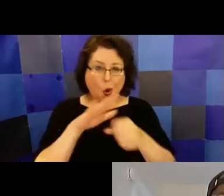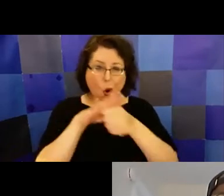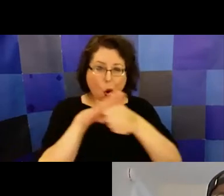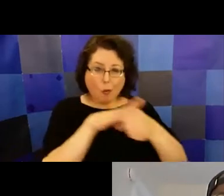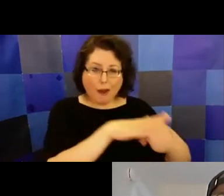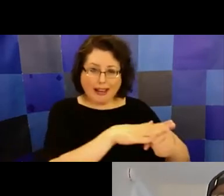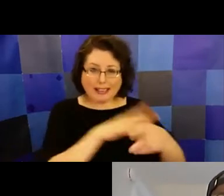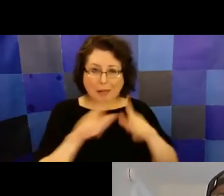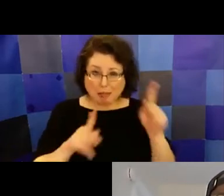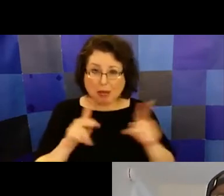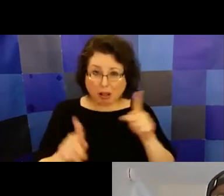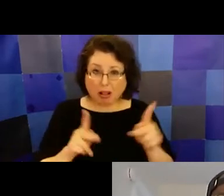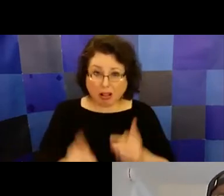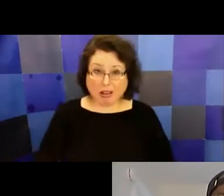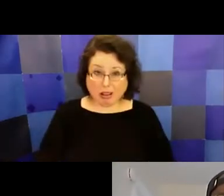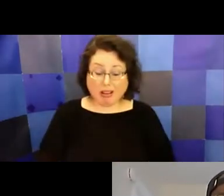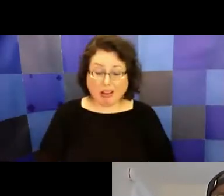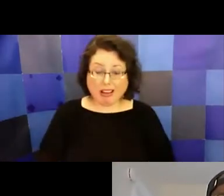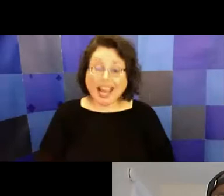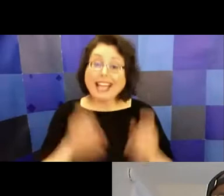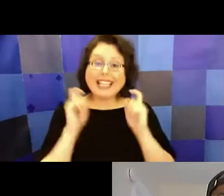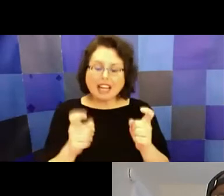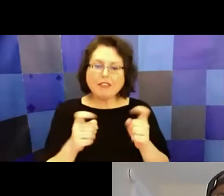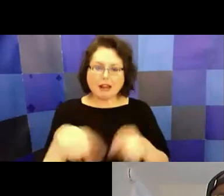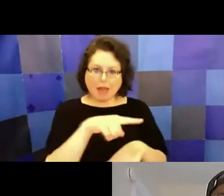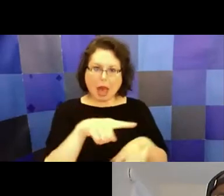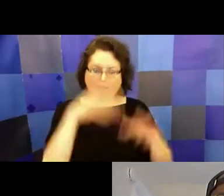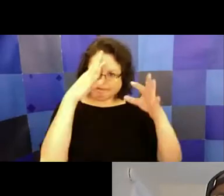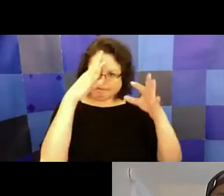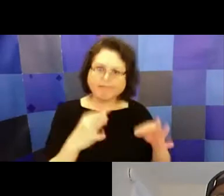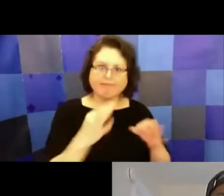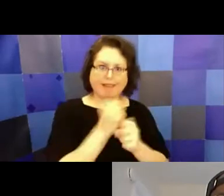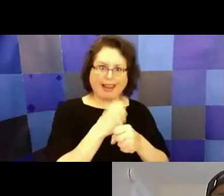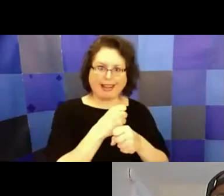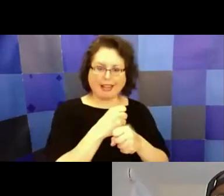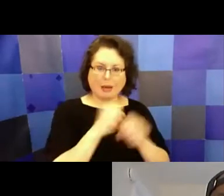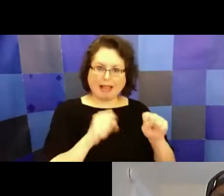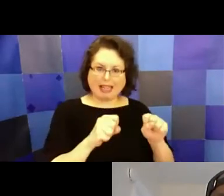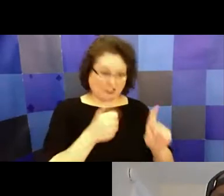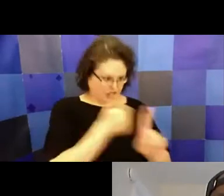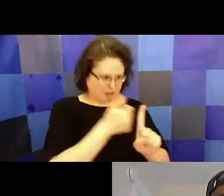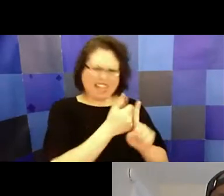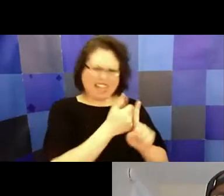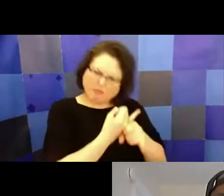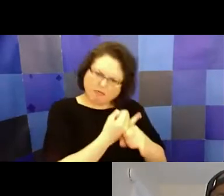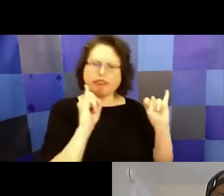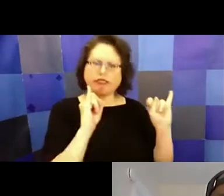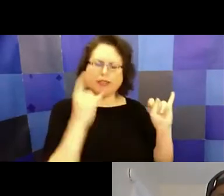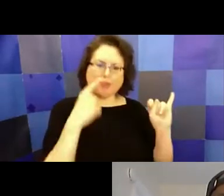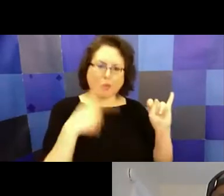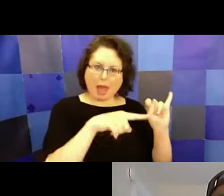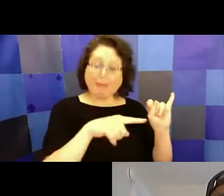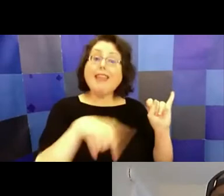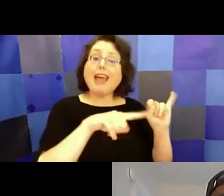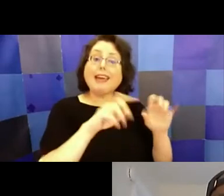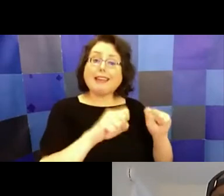and giving agency to oppressed people so that they themselves can become